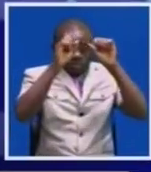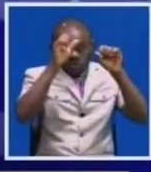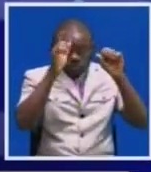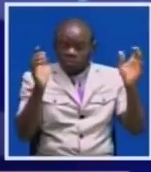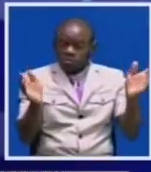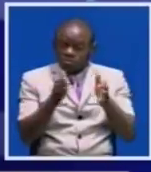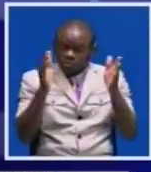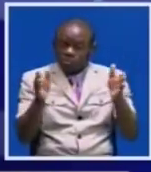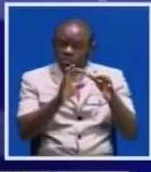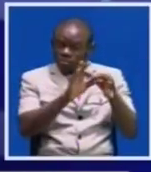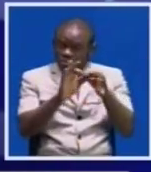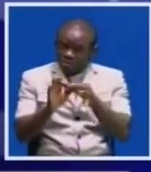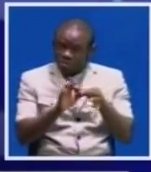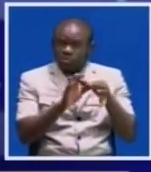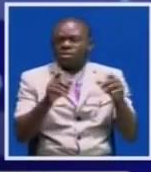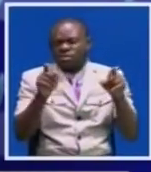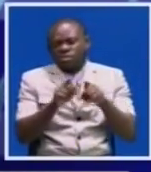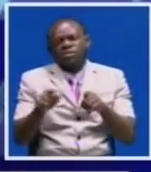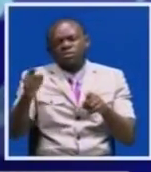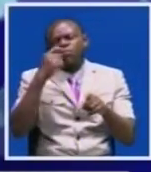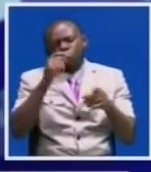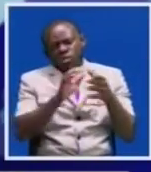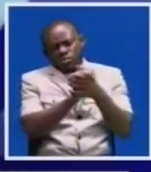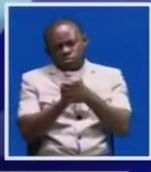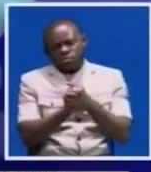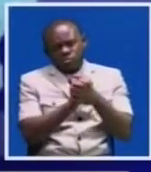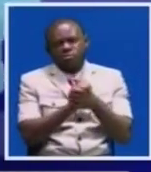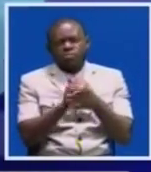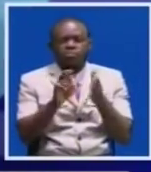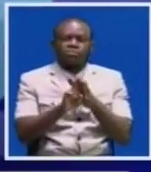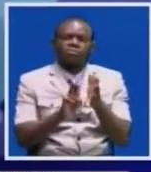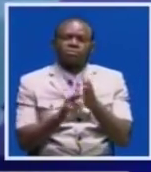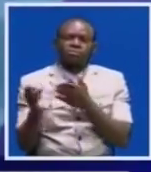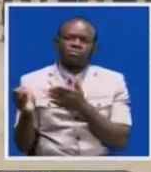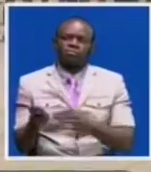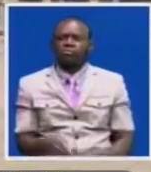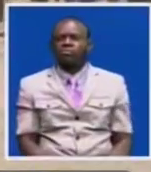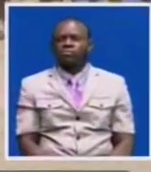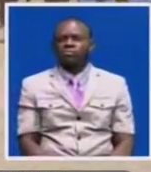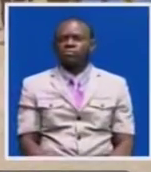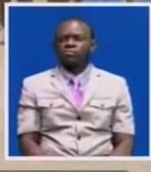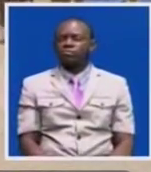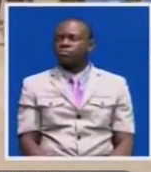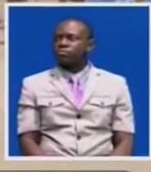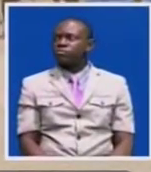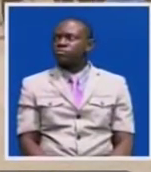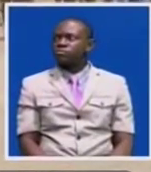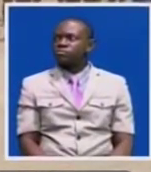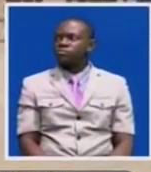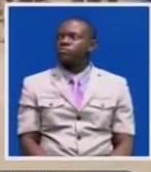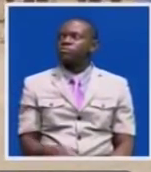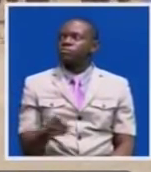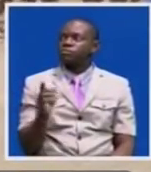the country makes strides in attaining economic freedom. Robert Mwanza now reports. They are marching for a noble